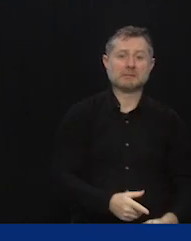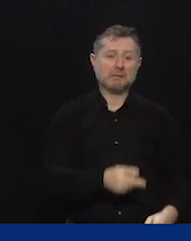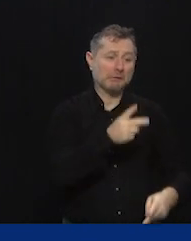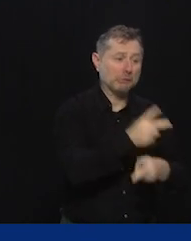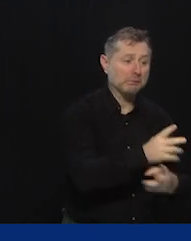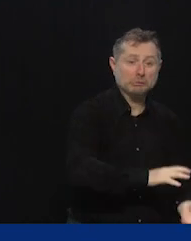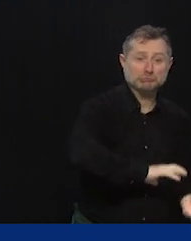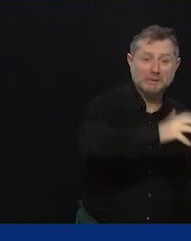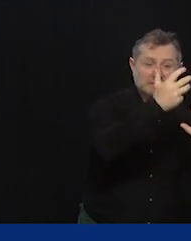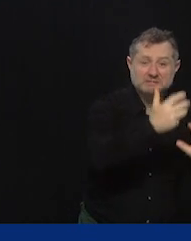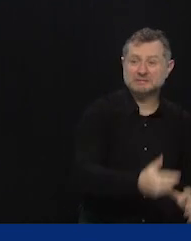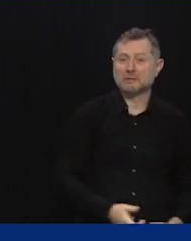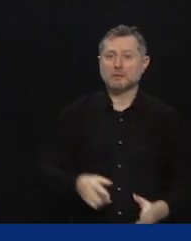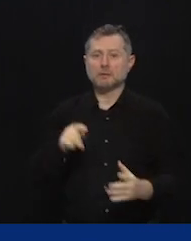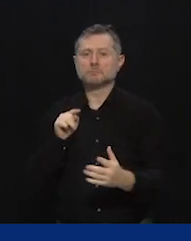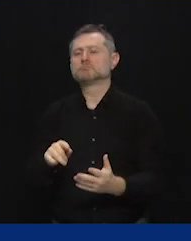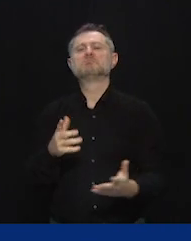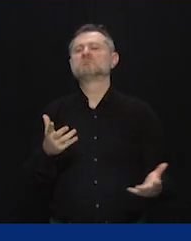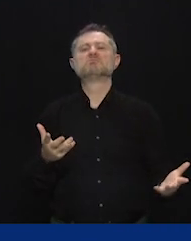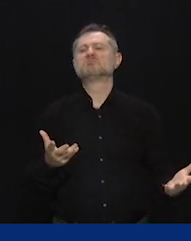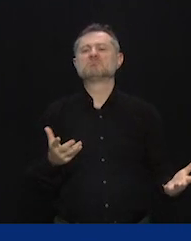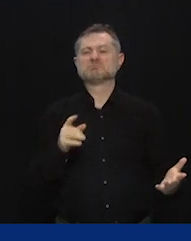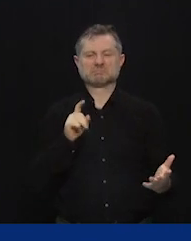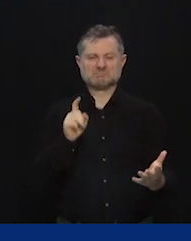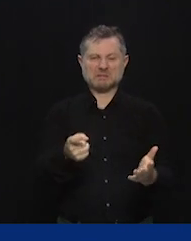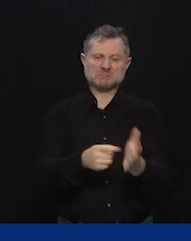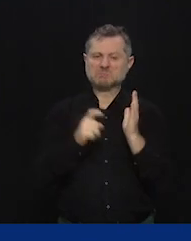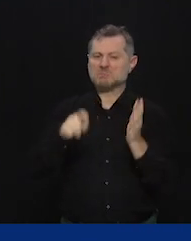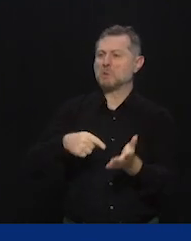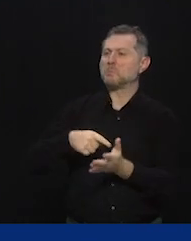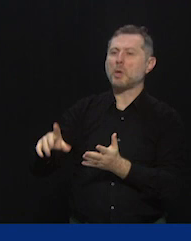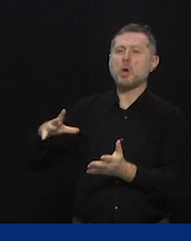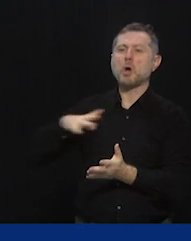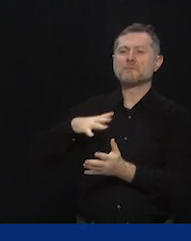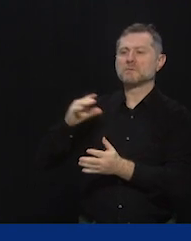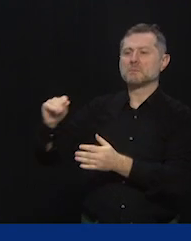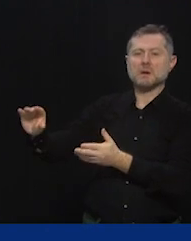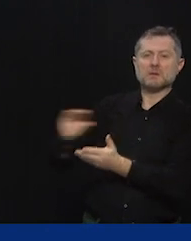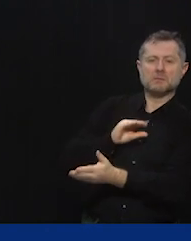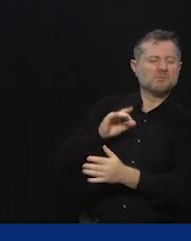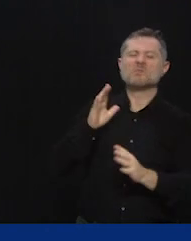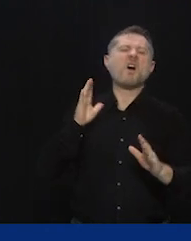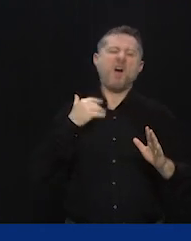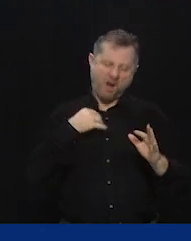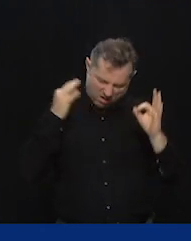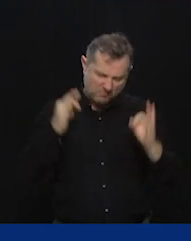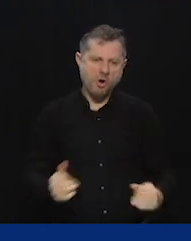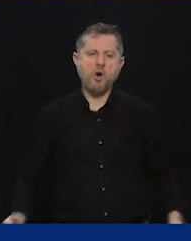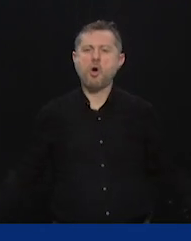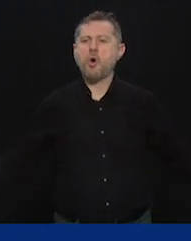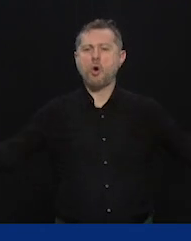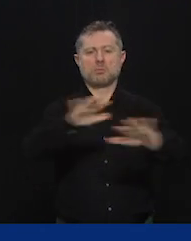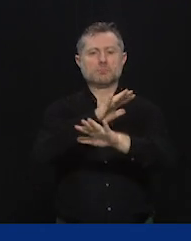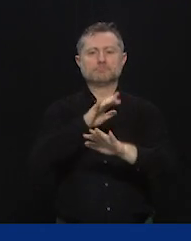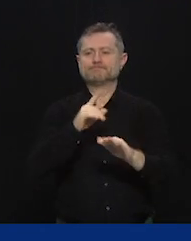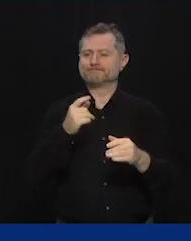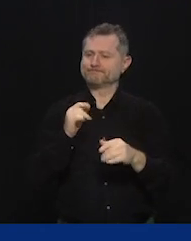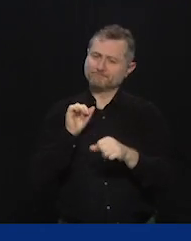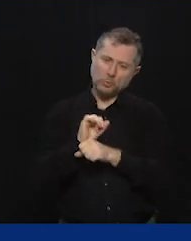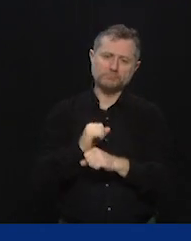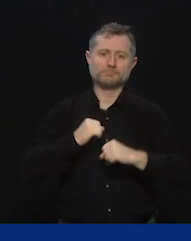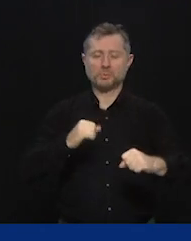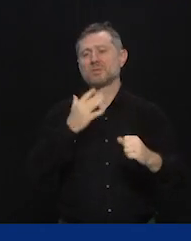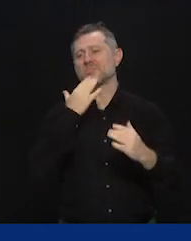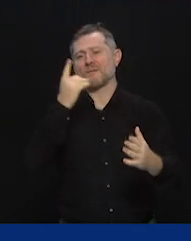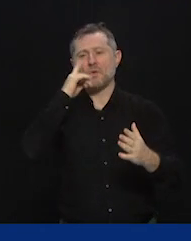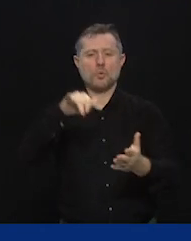better without it. We need paid leave for all and won't stop fighting until that happens. Thankfully, New York is helping lead the way. I